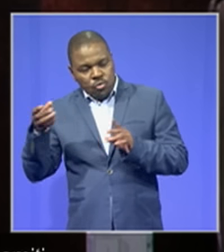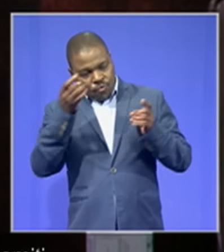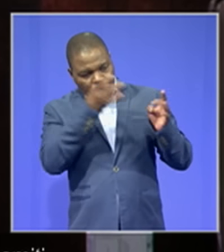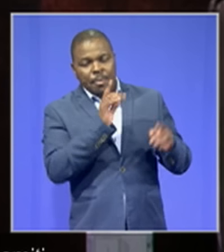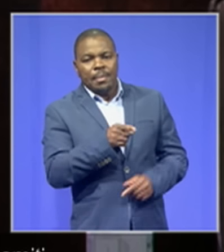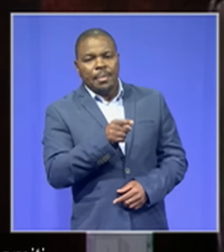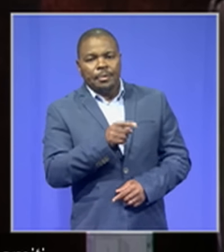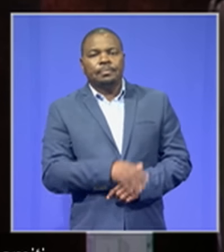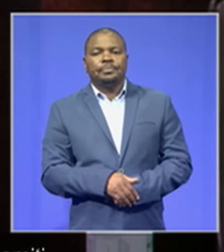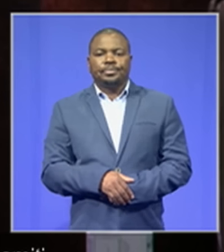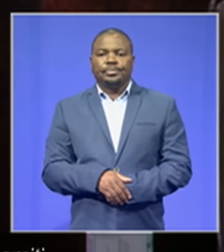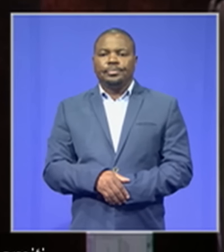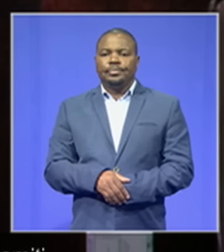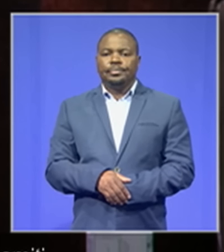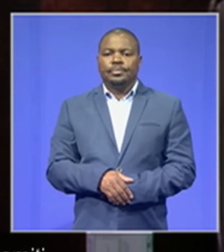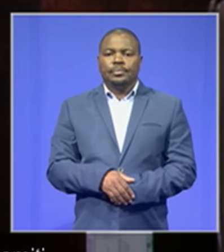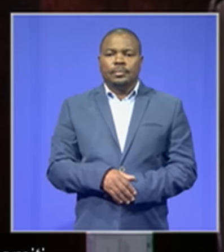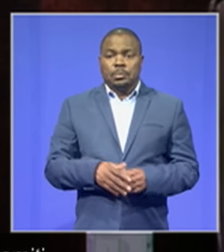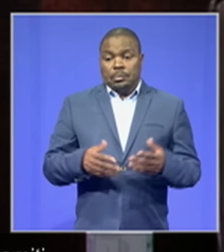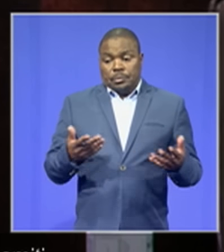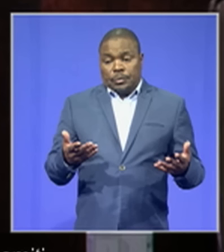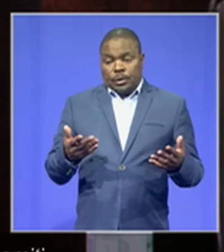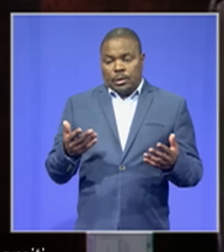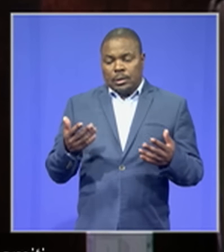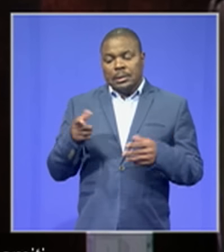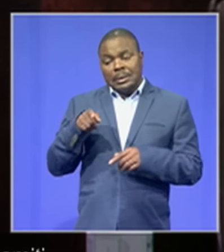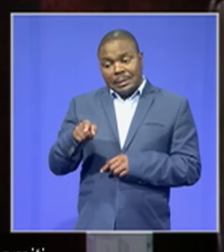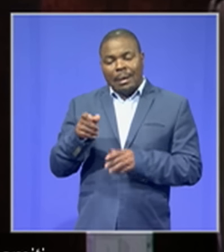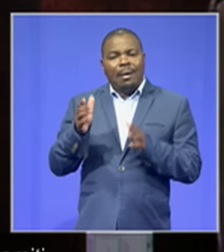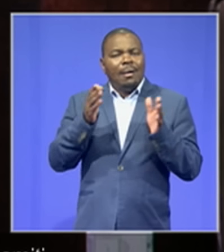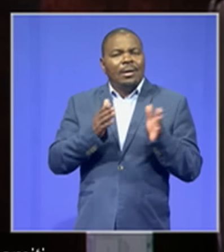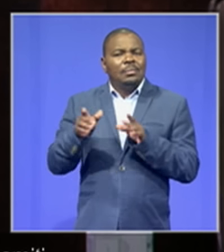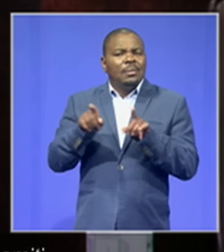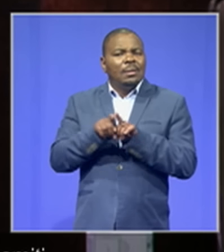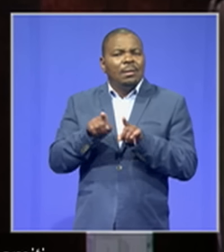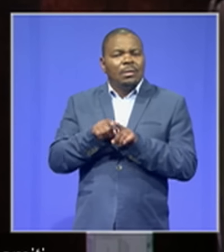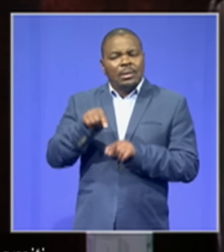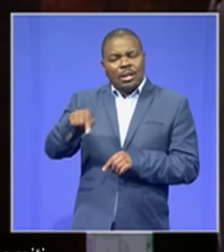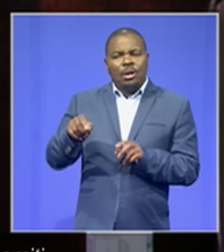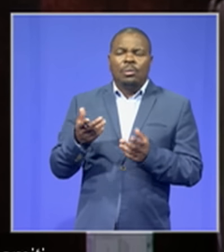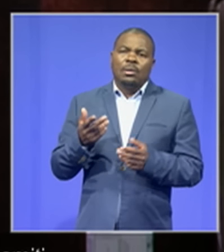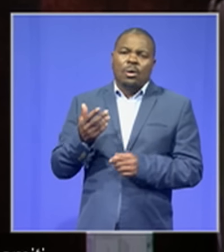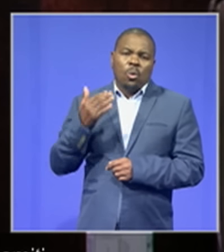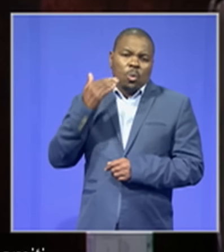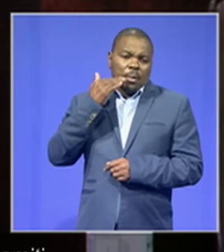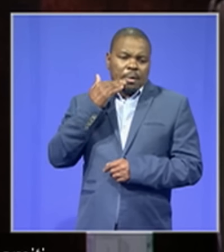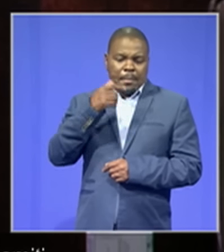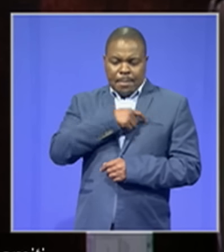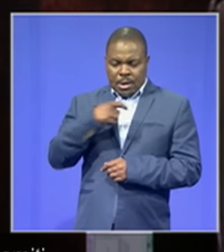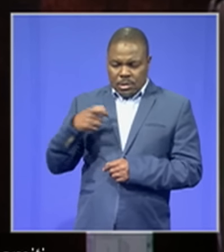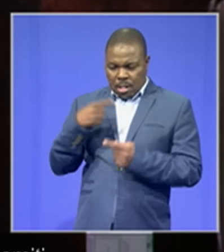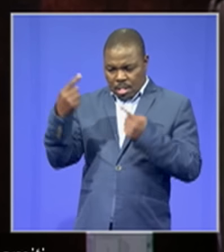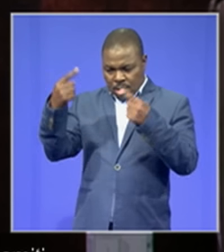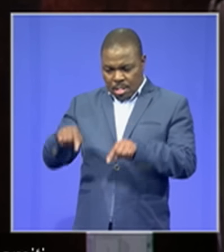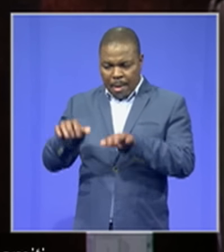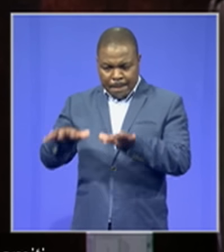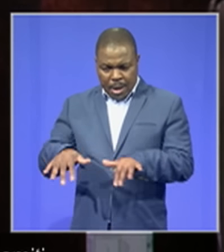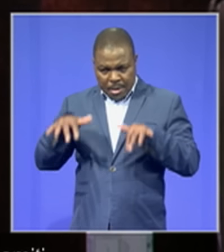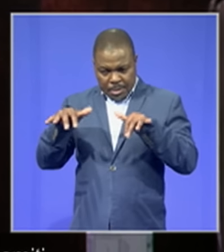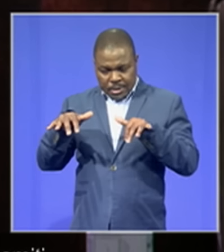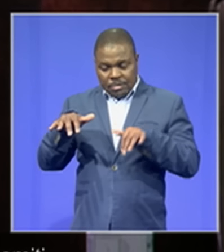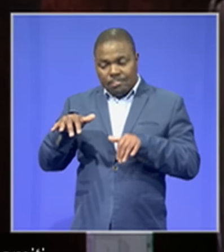place. That, those are the security arrangements that Parliament normally makes when the